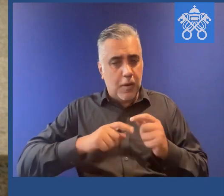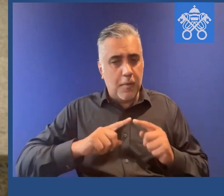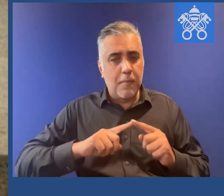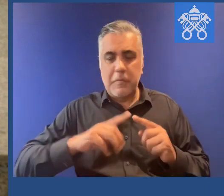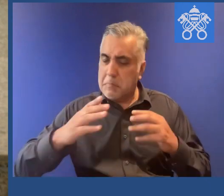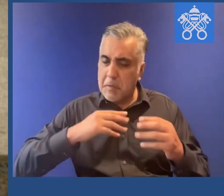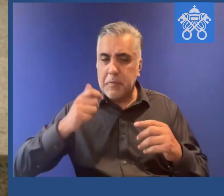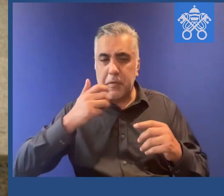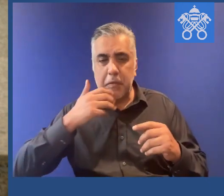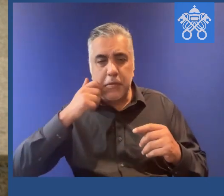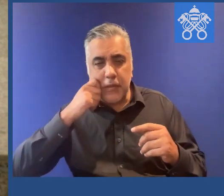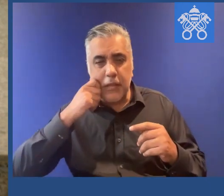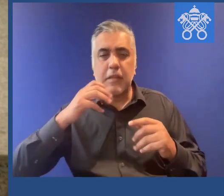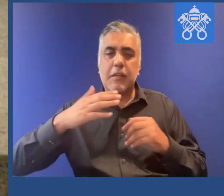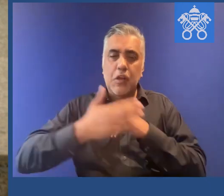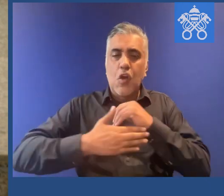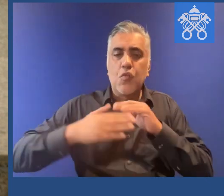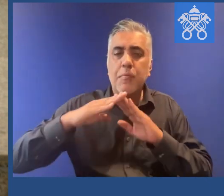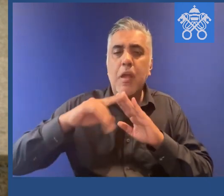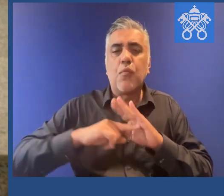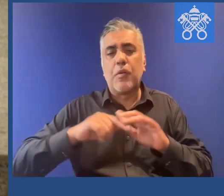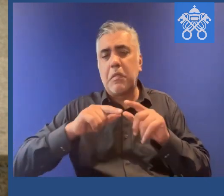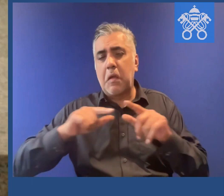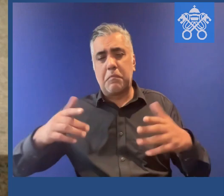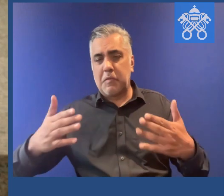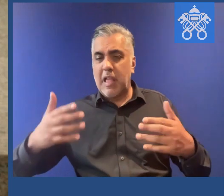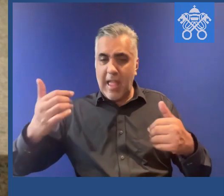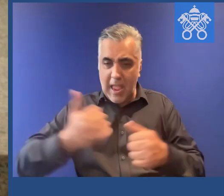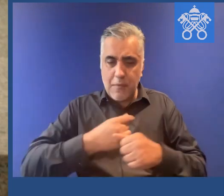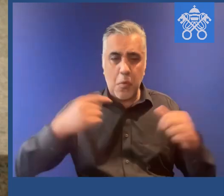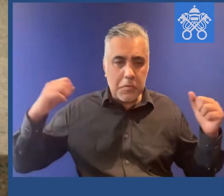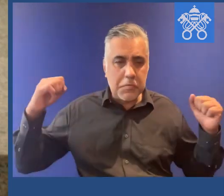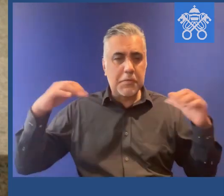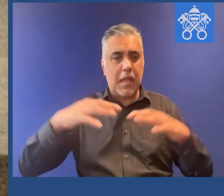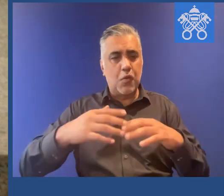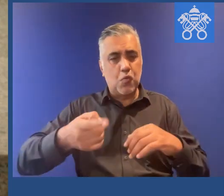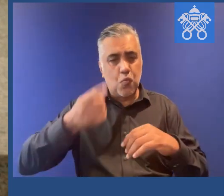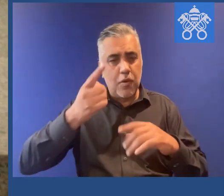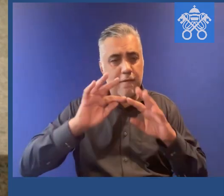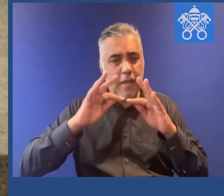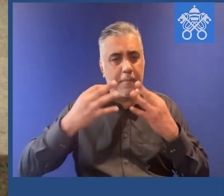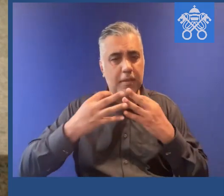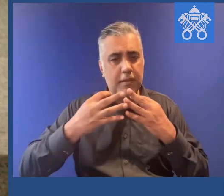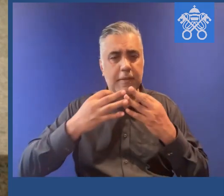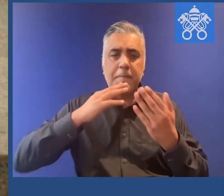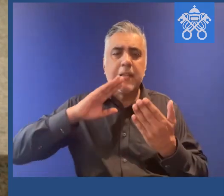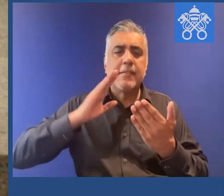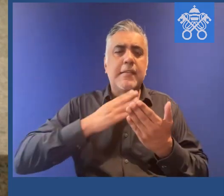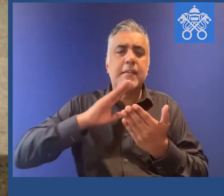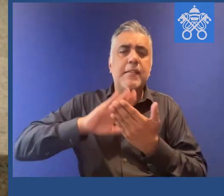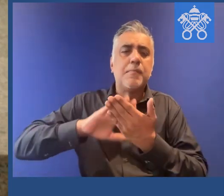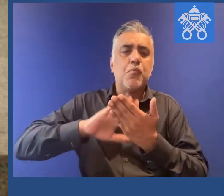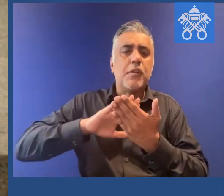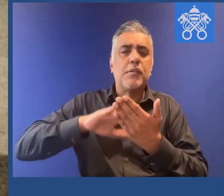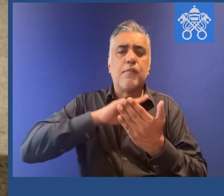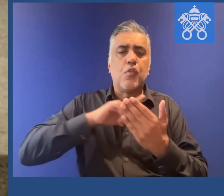their skin, their country of origin, and their language, everyone was gathered as a single family, singing the praises of the